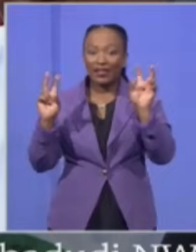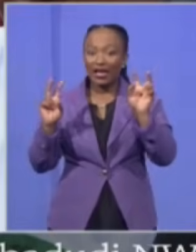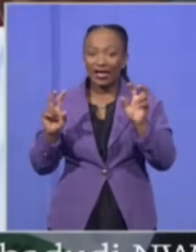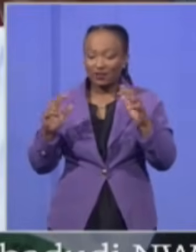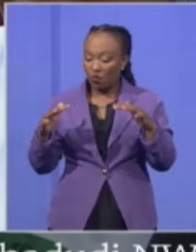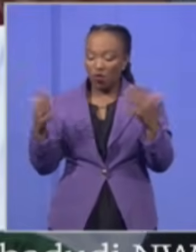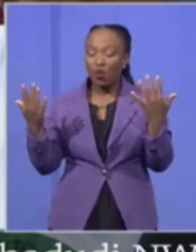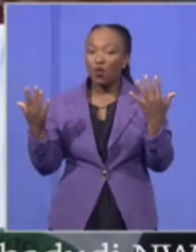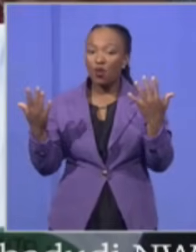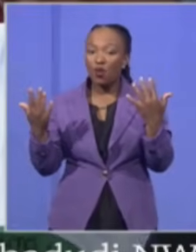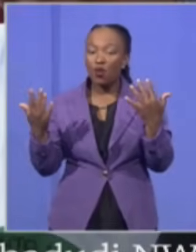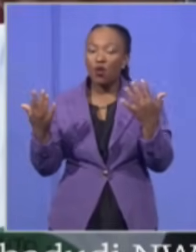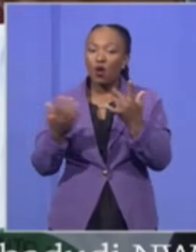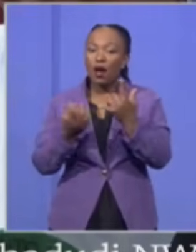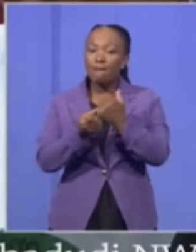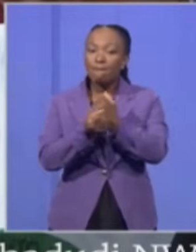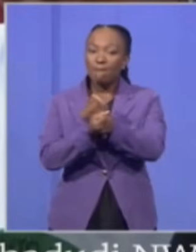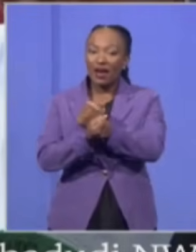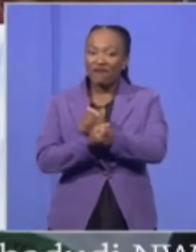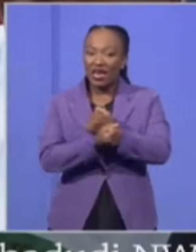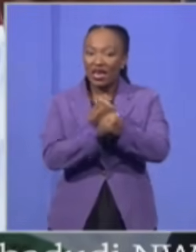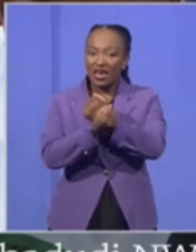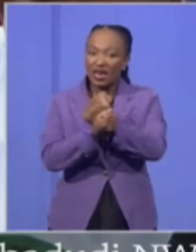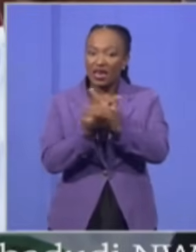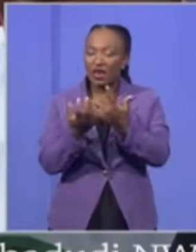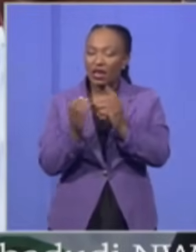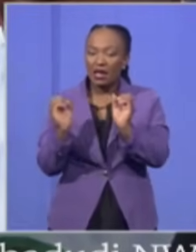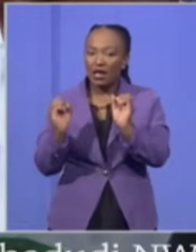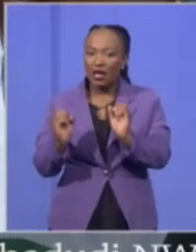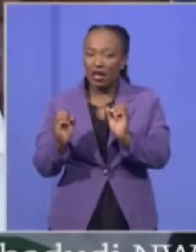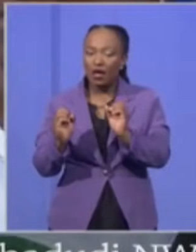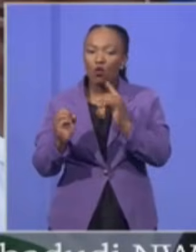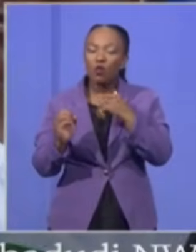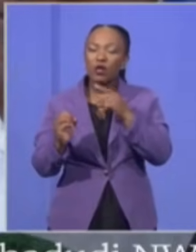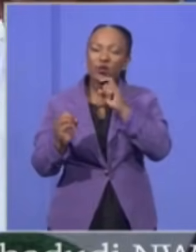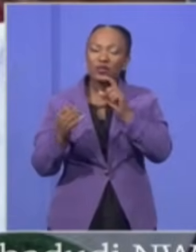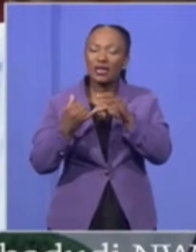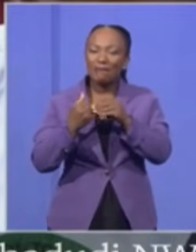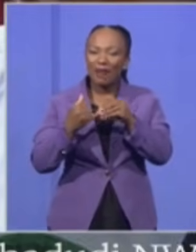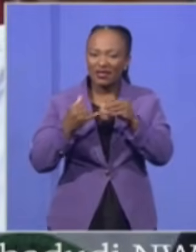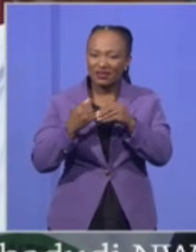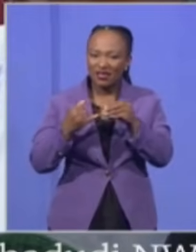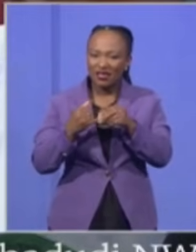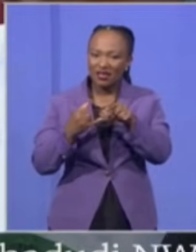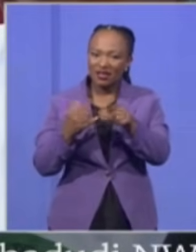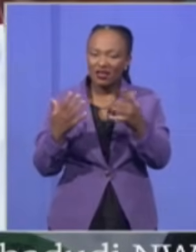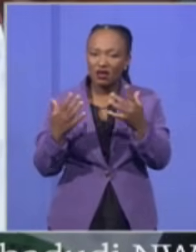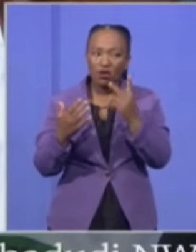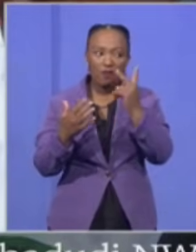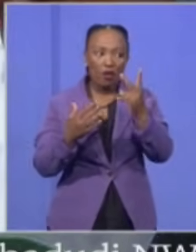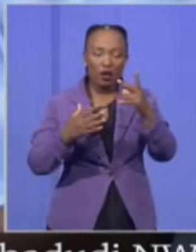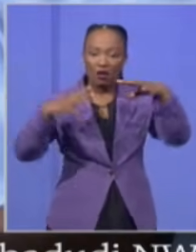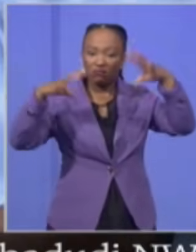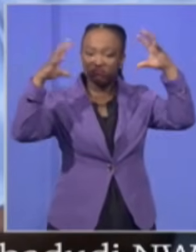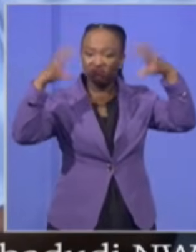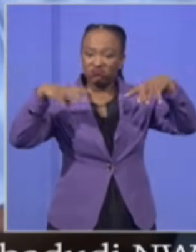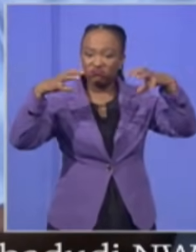dio ha pula ena e ba mathata ba bana re sebedisa dipatsi jole ka ha le bono le rona pula e di storile counter ya